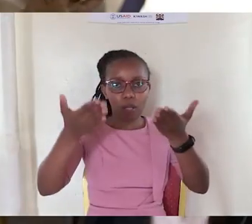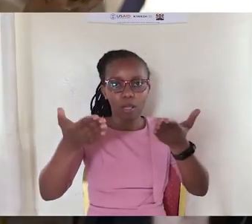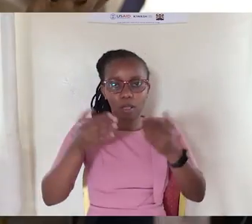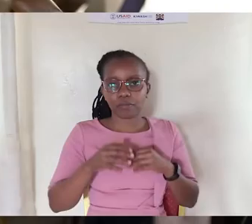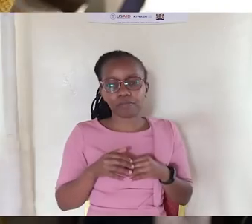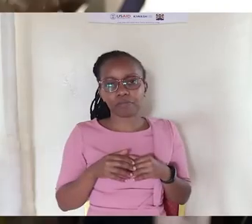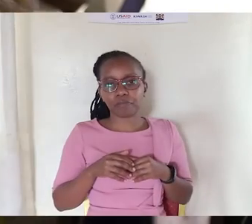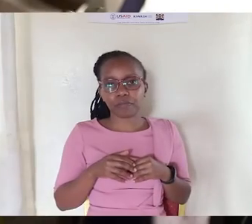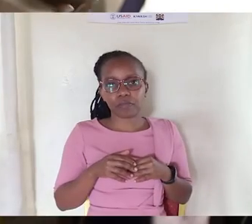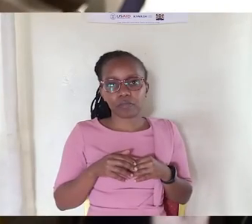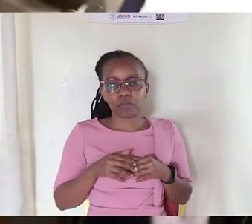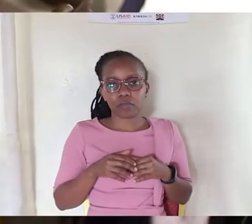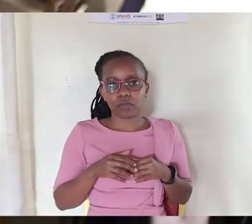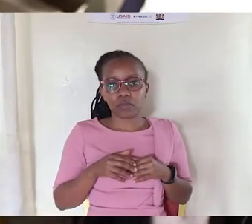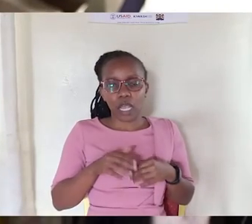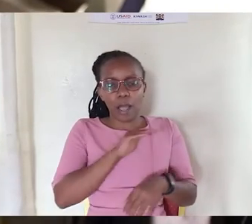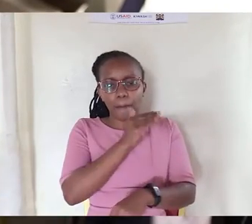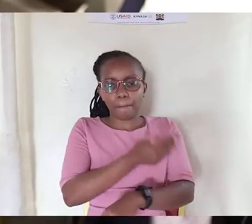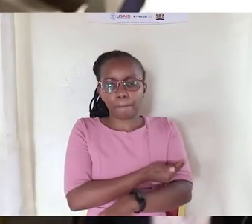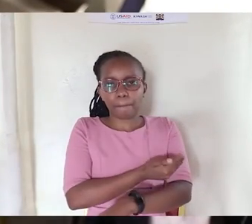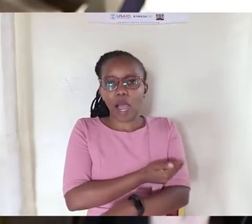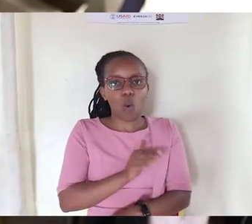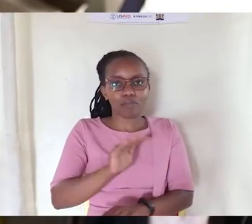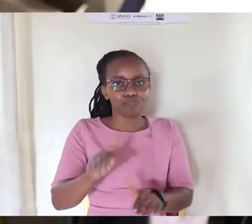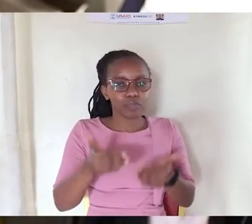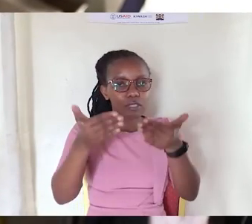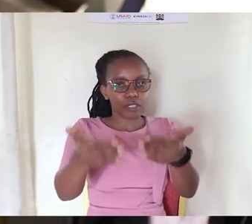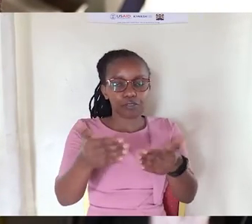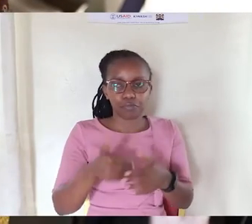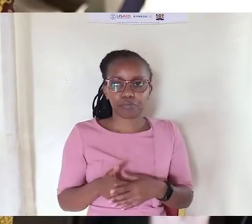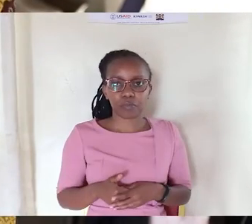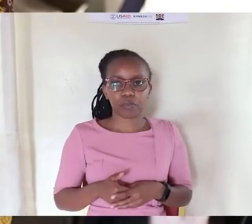larger voice, amplifying the issues that we think need to be put in place.